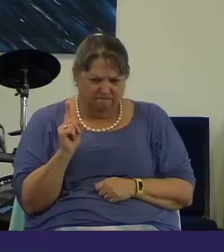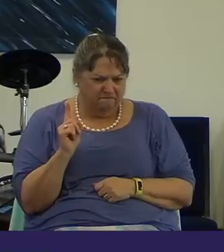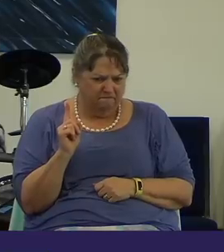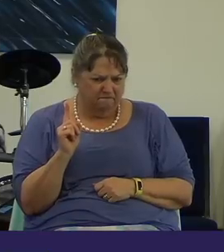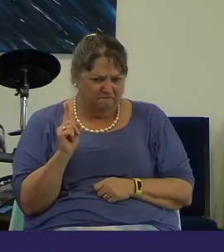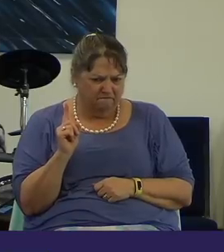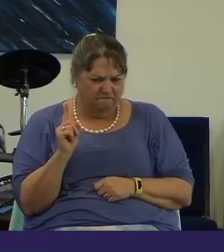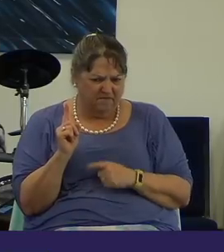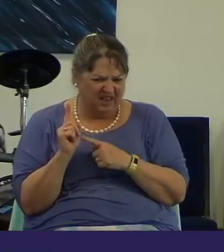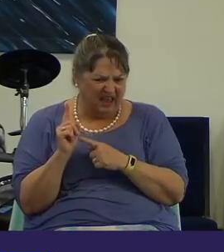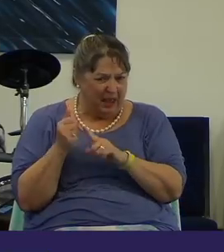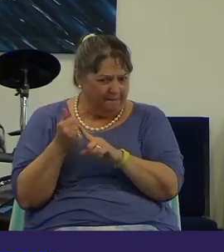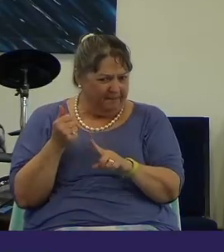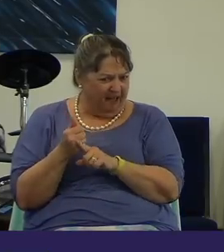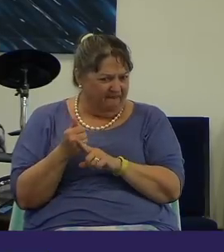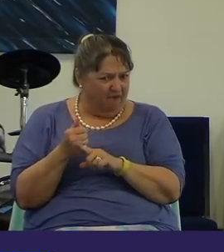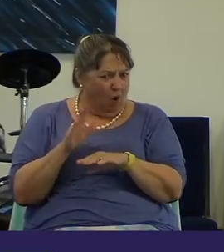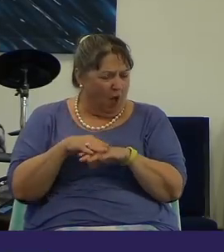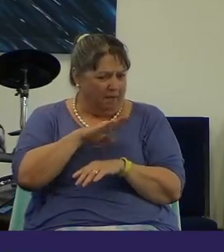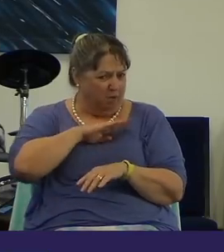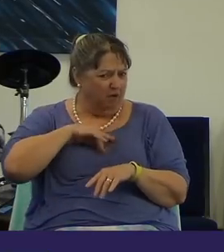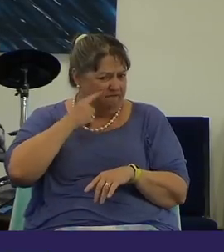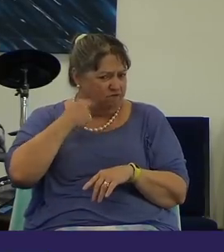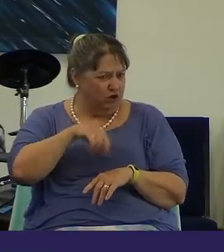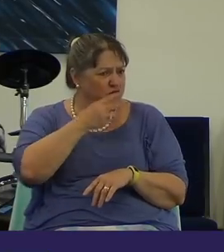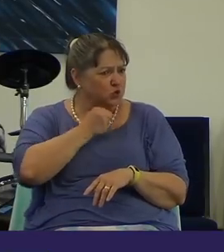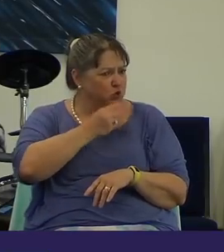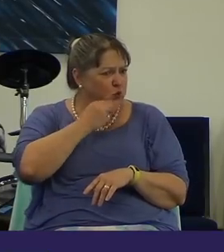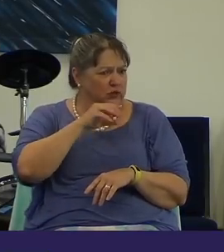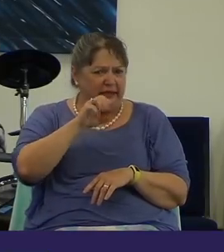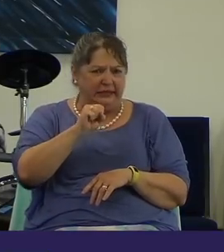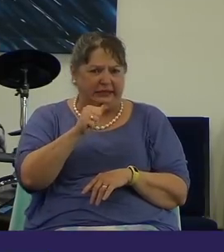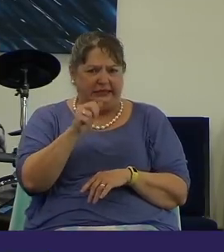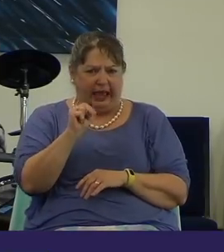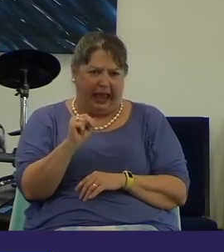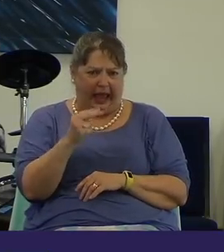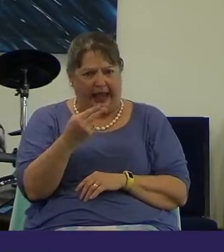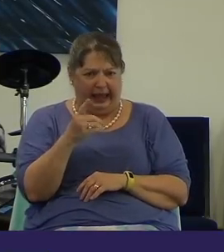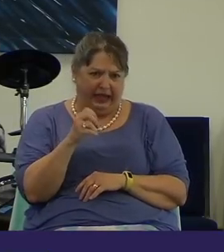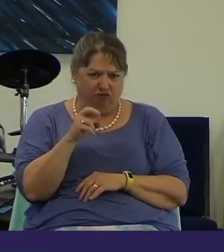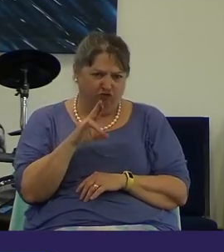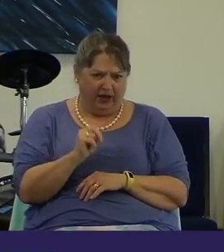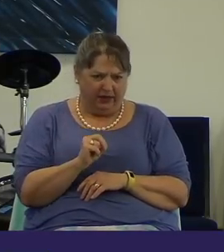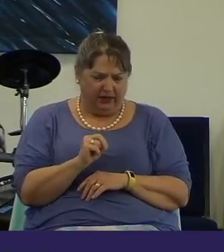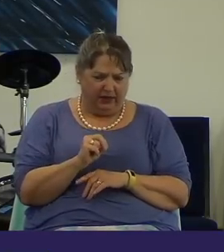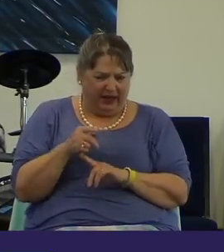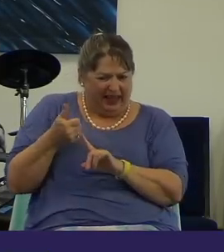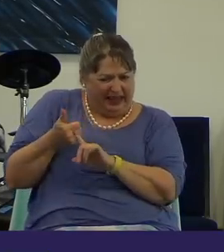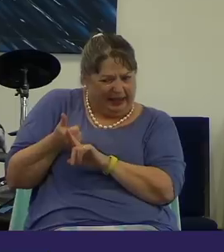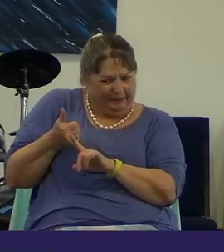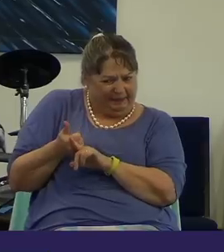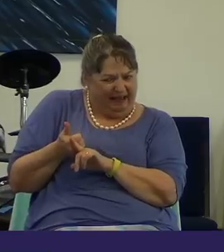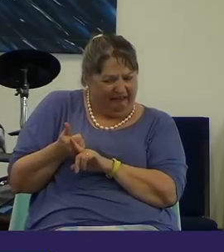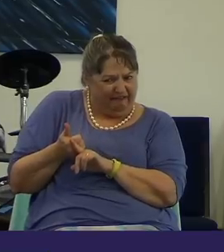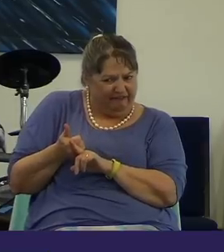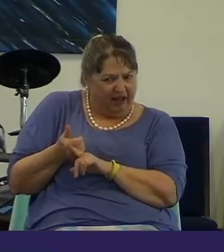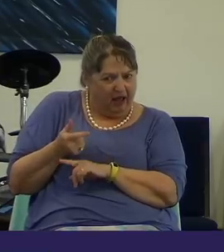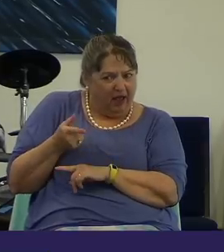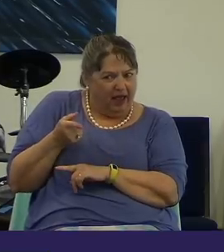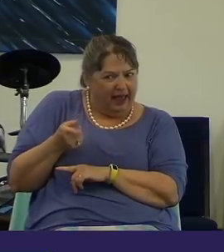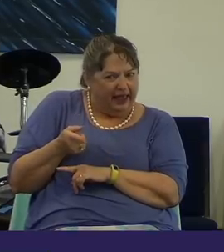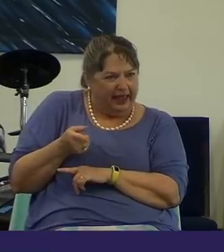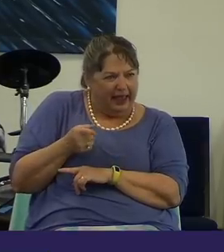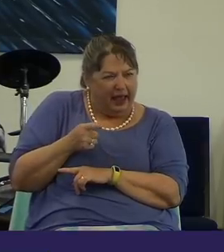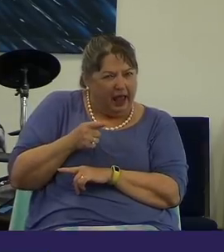he belonged to the Sanhedrin. He was a convert. He was a secret follower